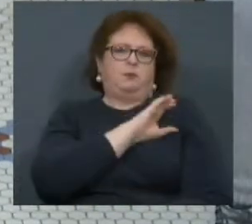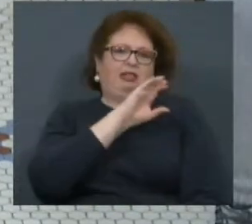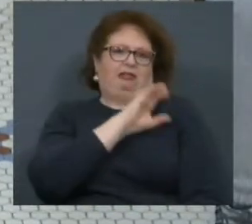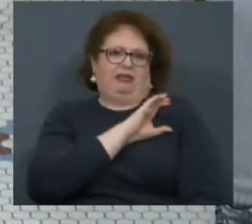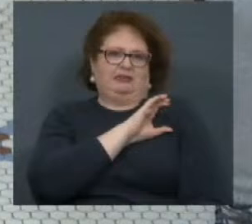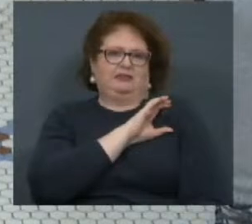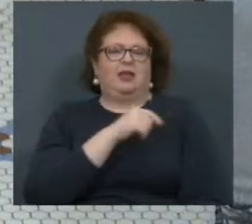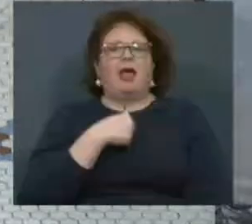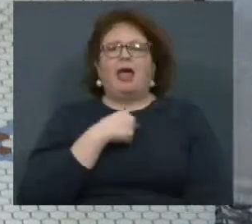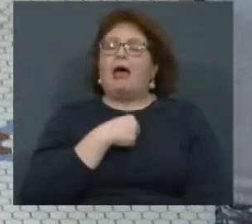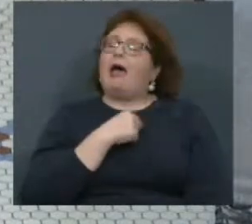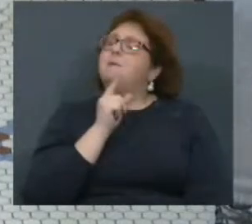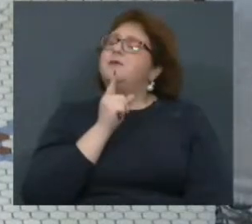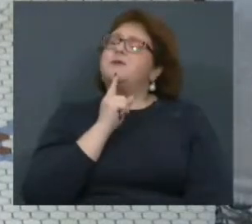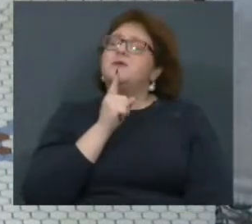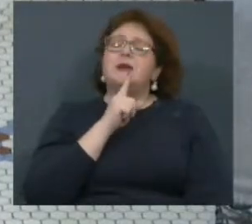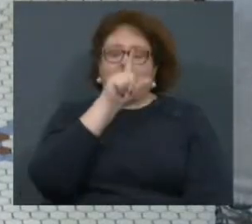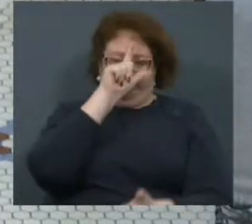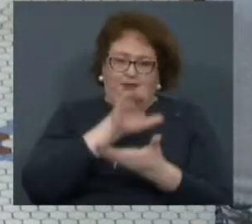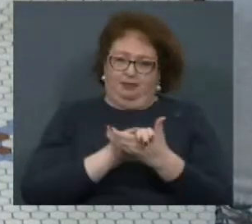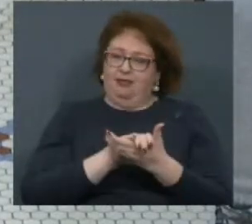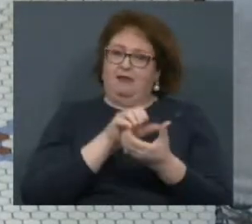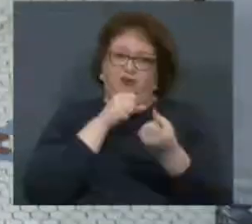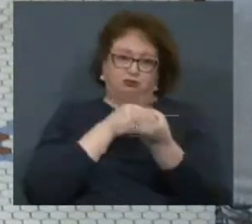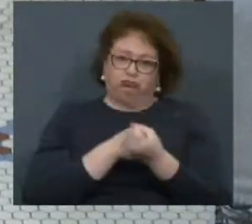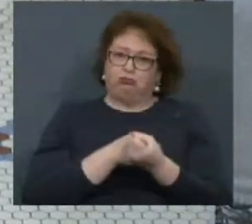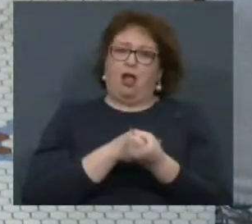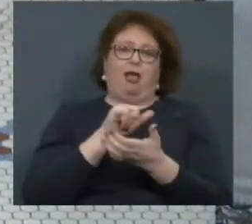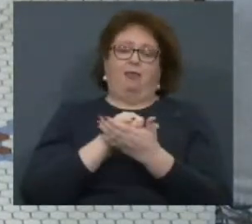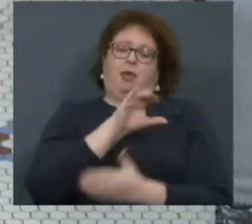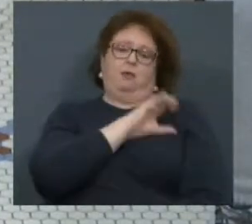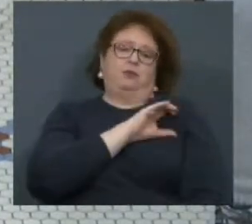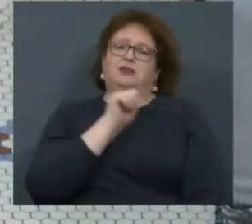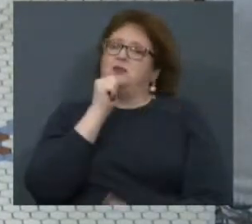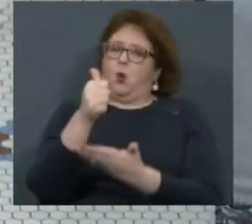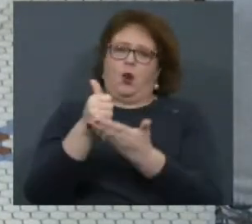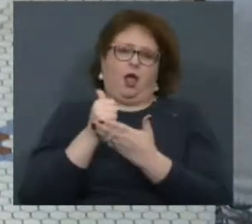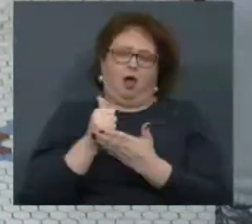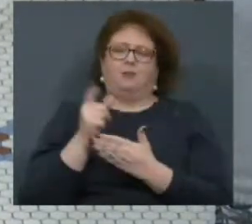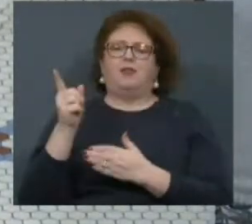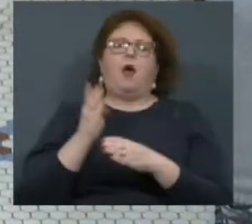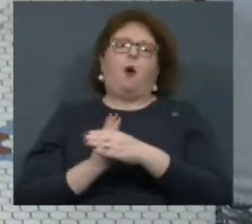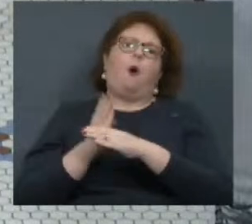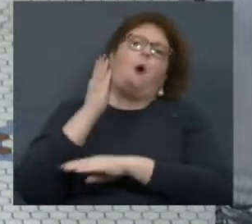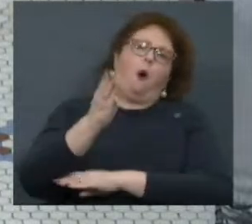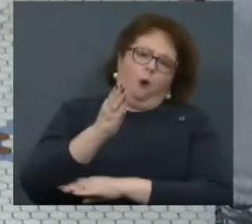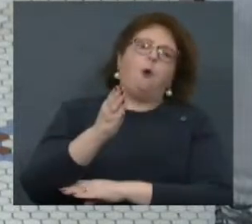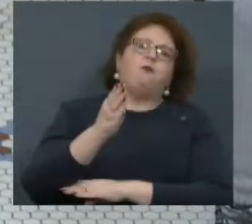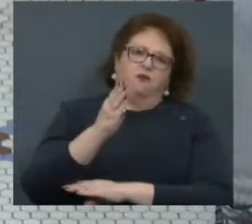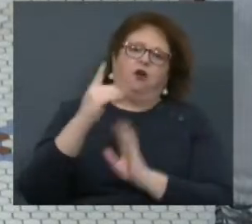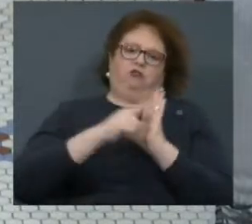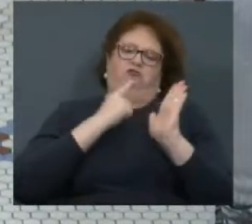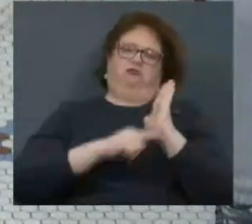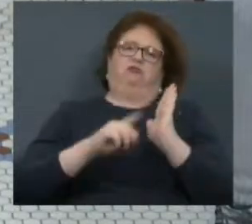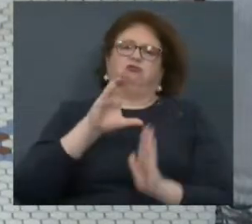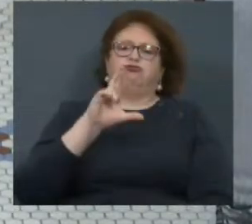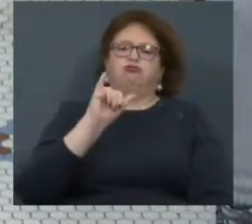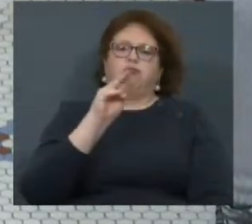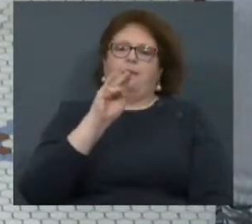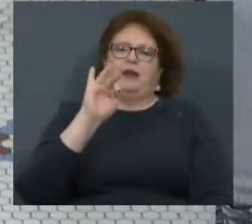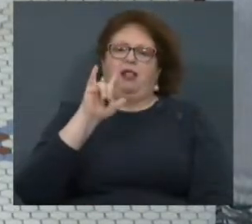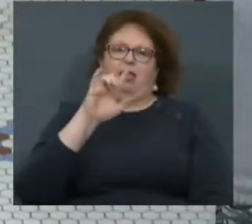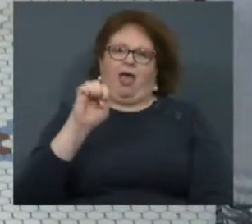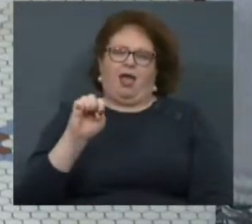I am a firm believer that police do not help us. They over-criminalize us. Who helps us is the community. So there's a lot of people in